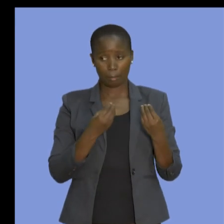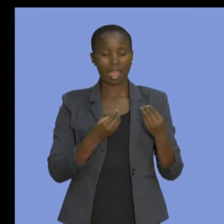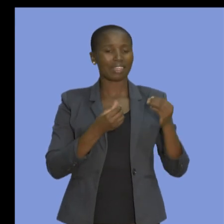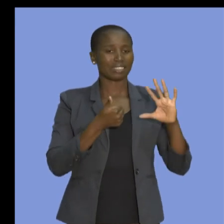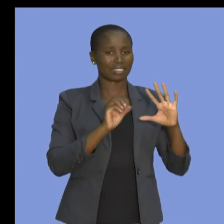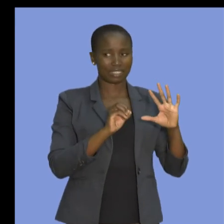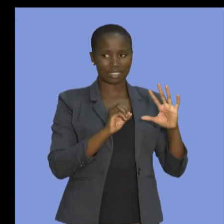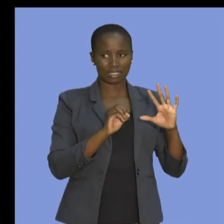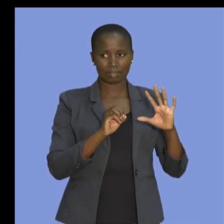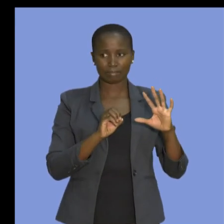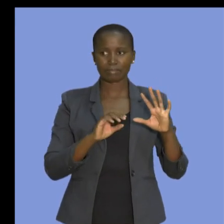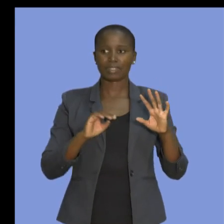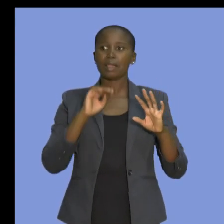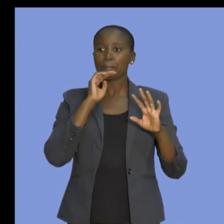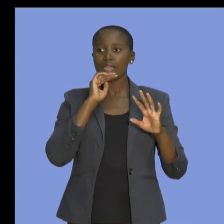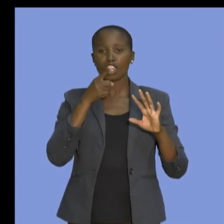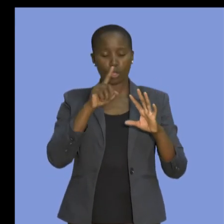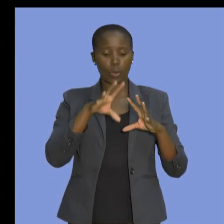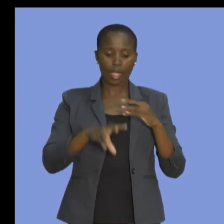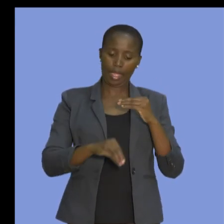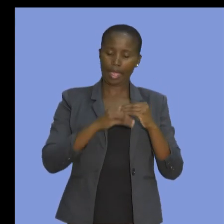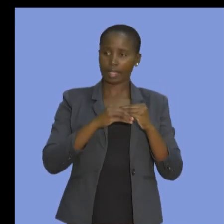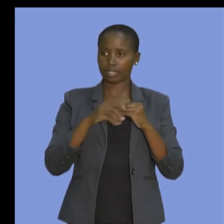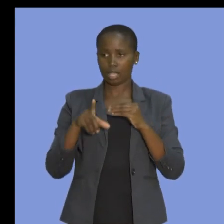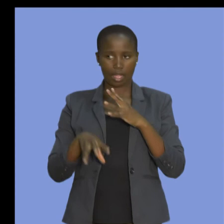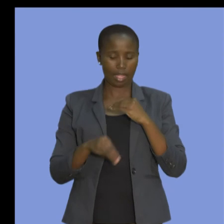we just accumulate, keep on adding, we get 60.